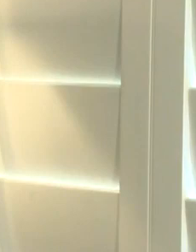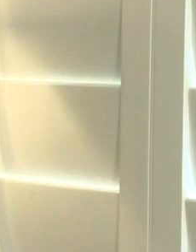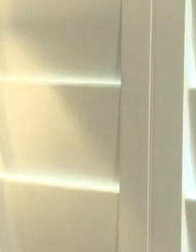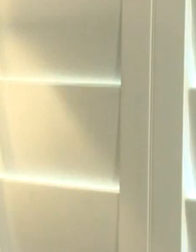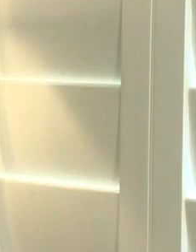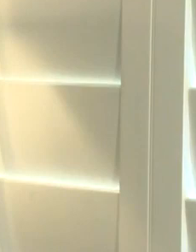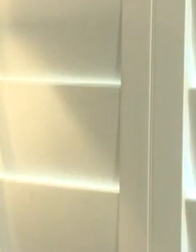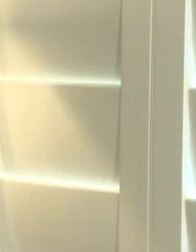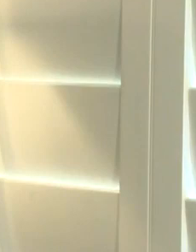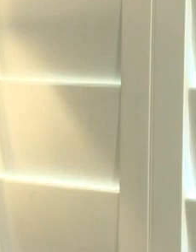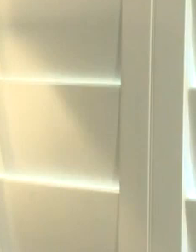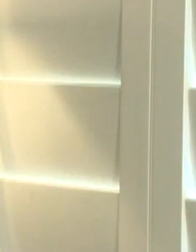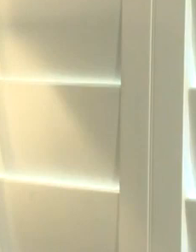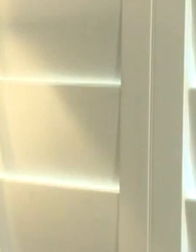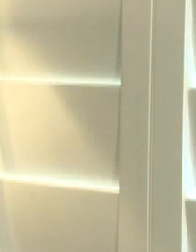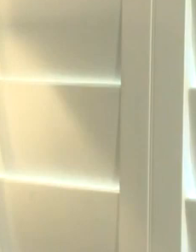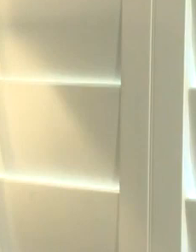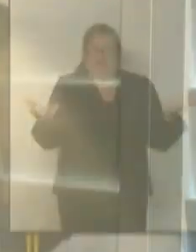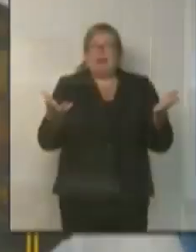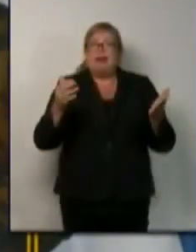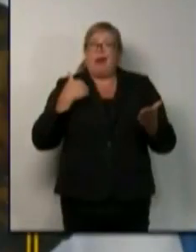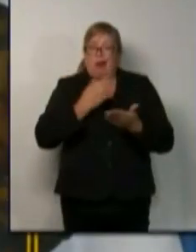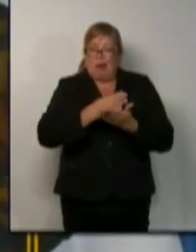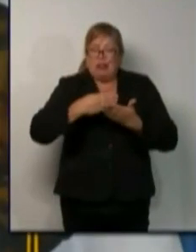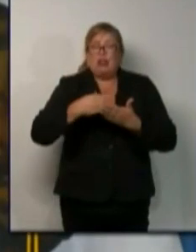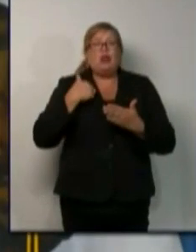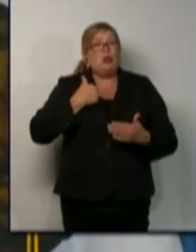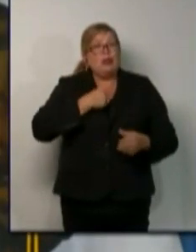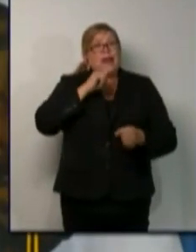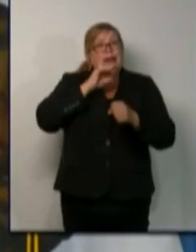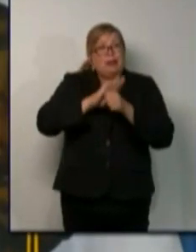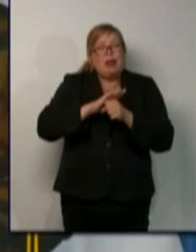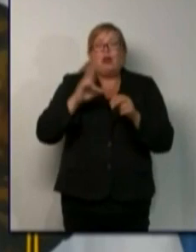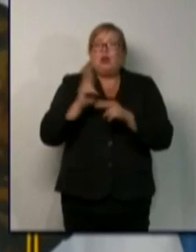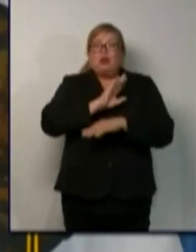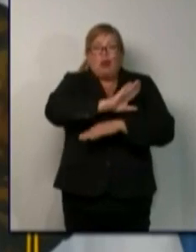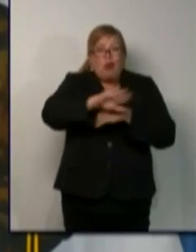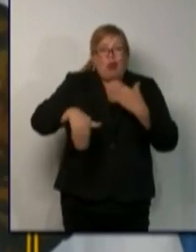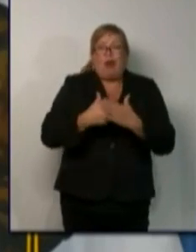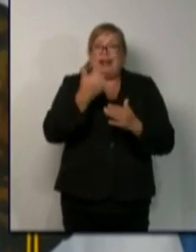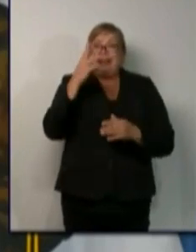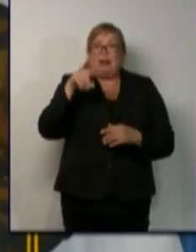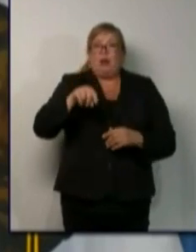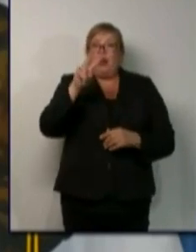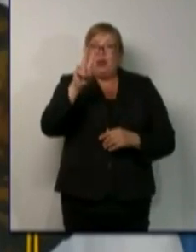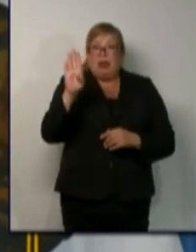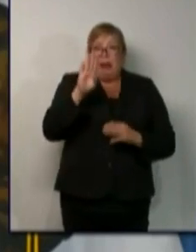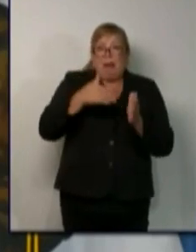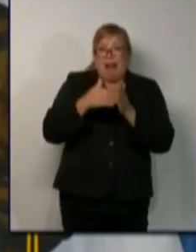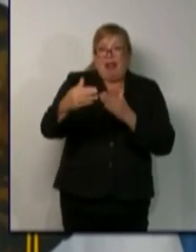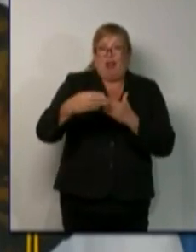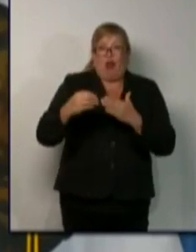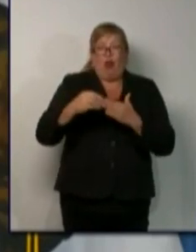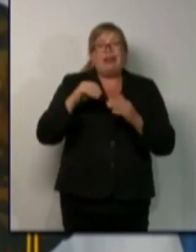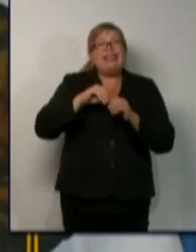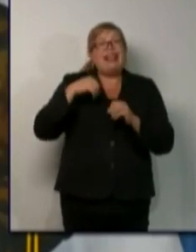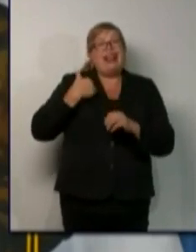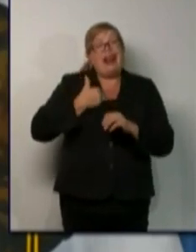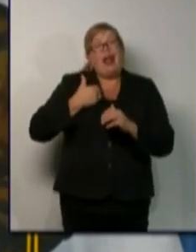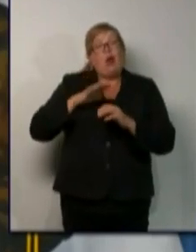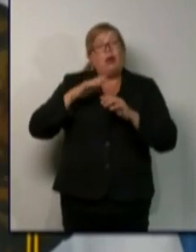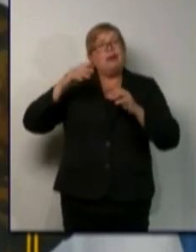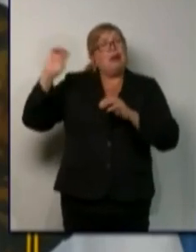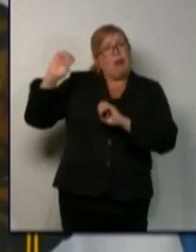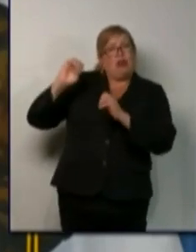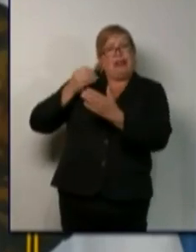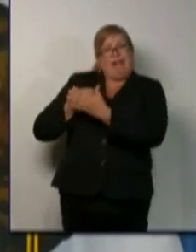year. We appear to have him back online, so let's use listen in. all of the $16.2 billion in the rainy day reserve, but do